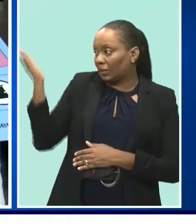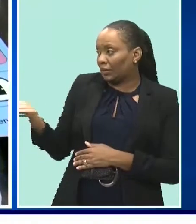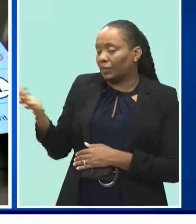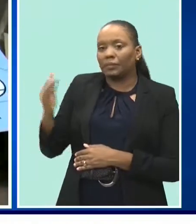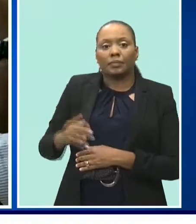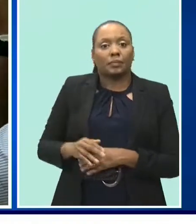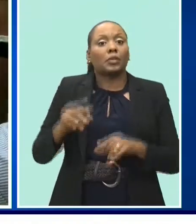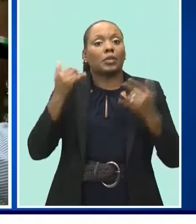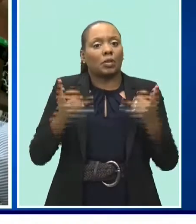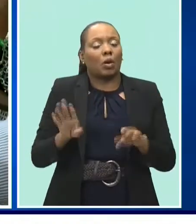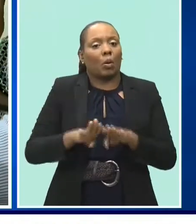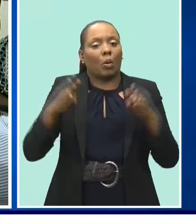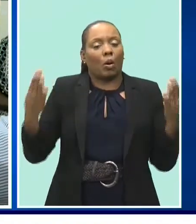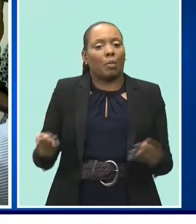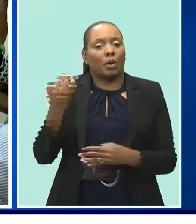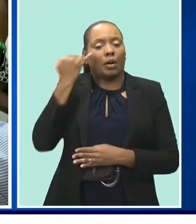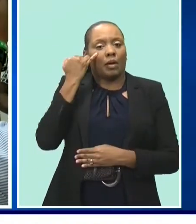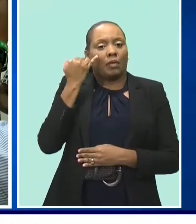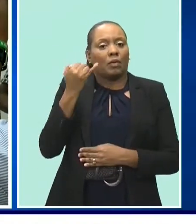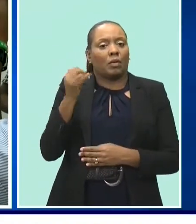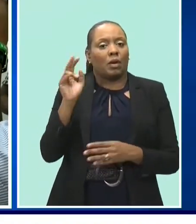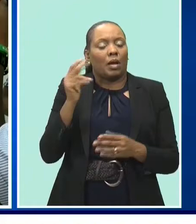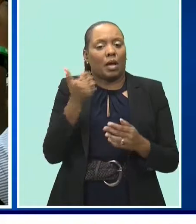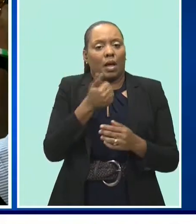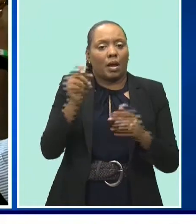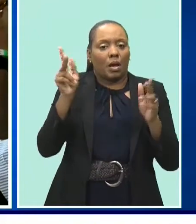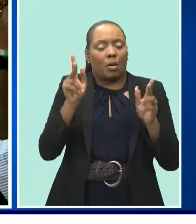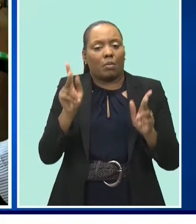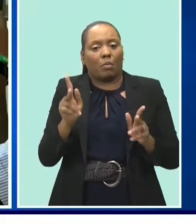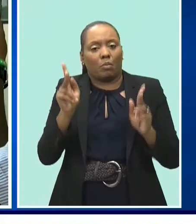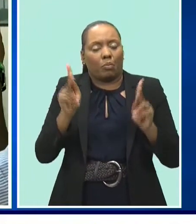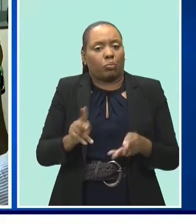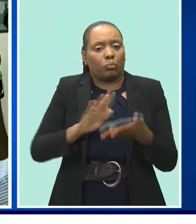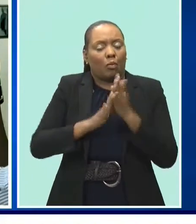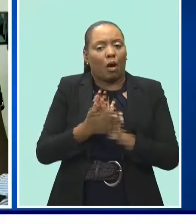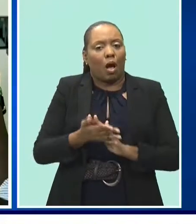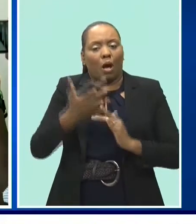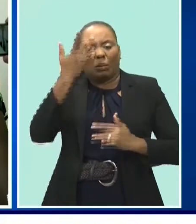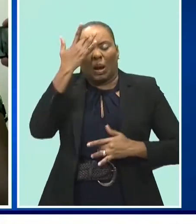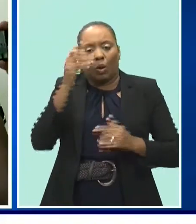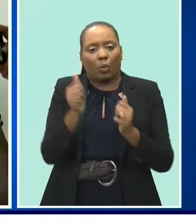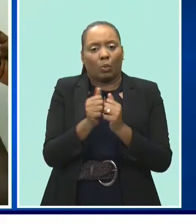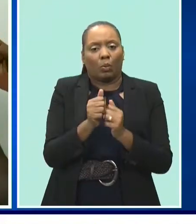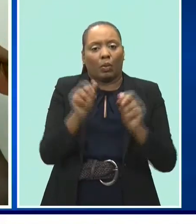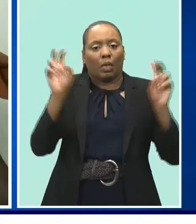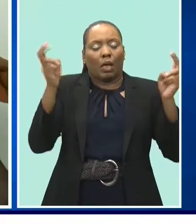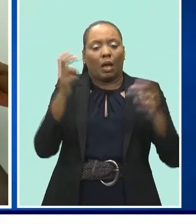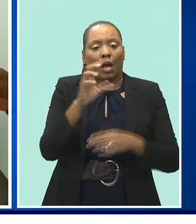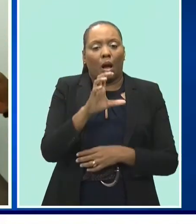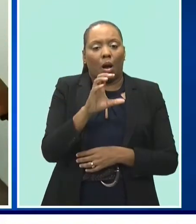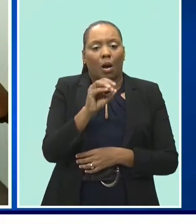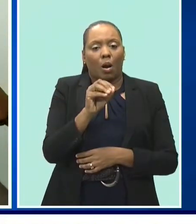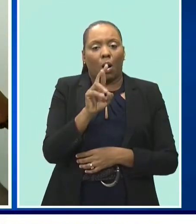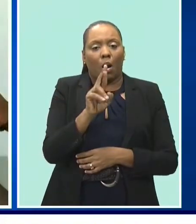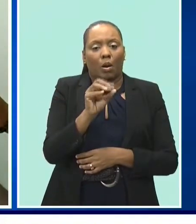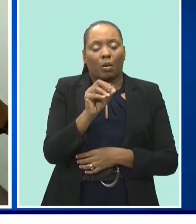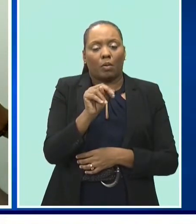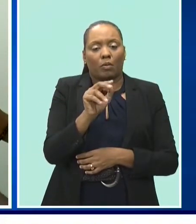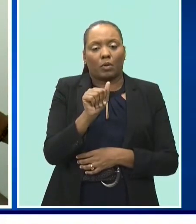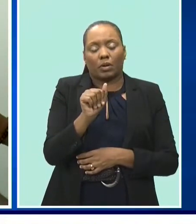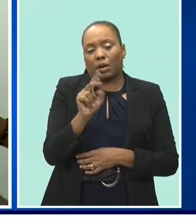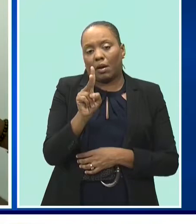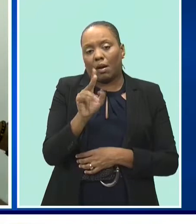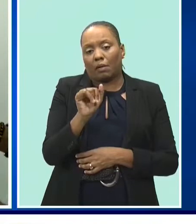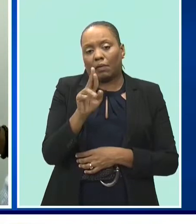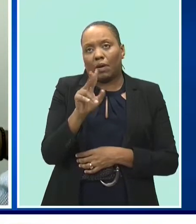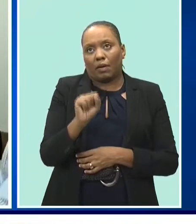Queen Elizabeth Hospital, Dr. Corey Ford, is in charge of the unit. He says they were getting their house in order long before the